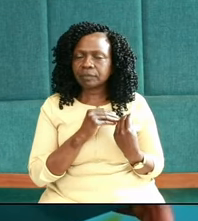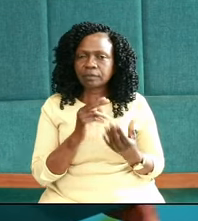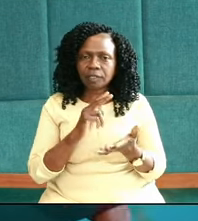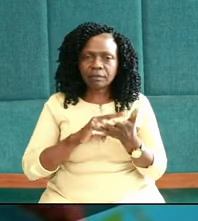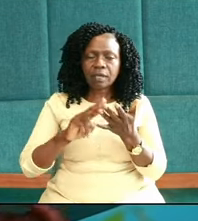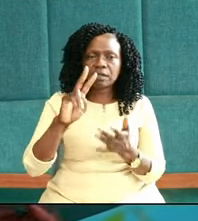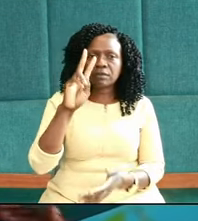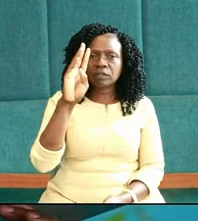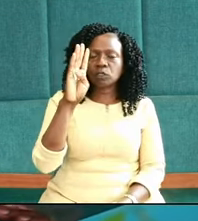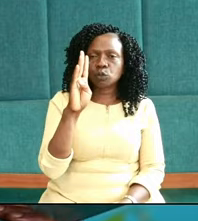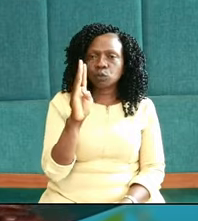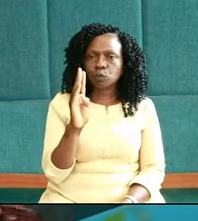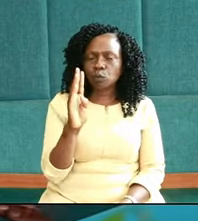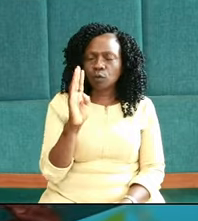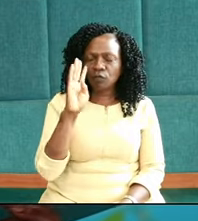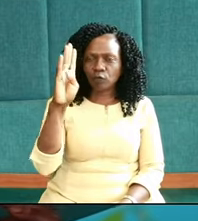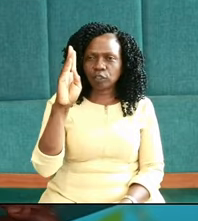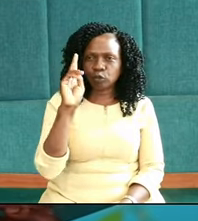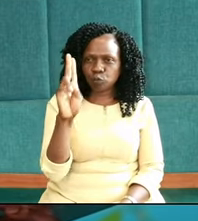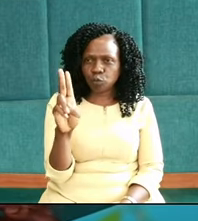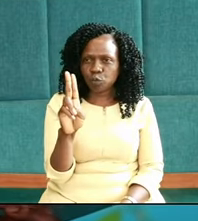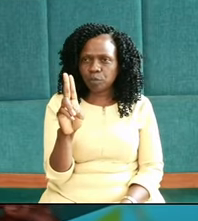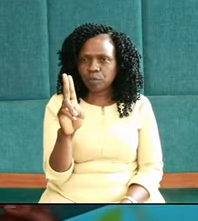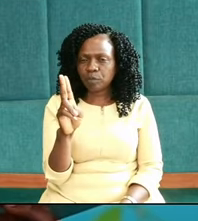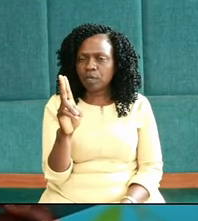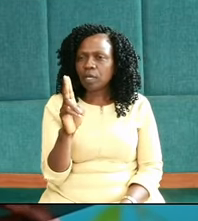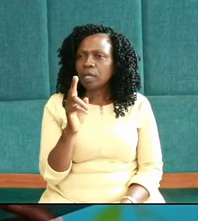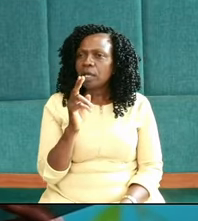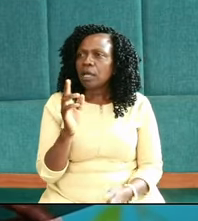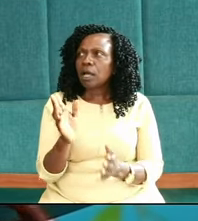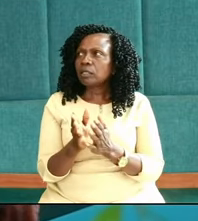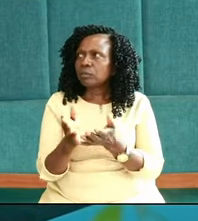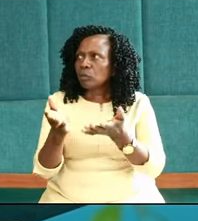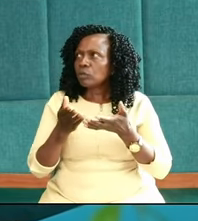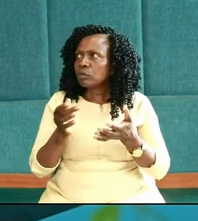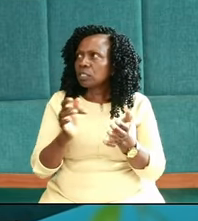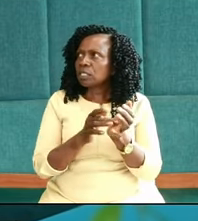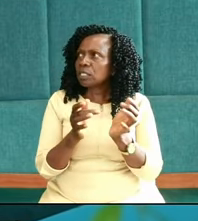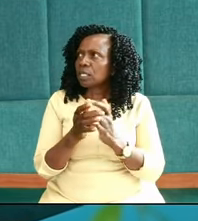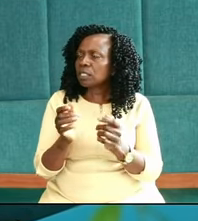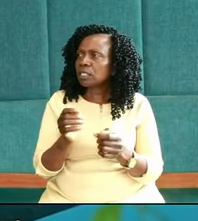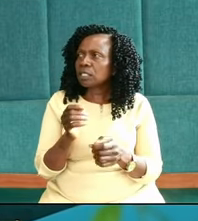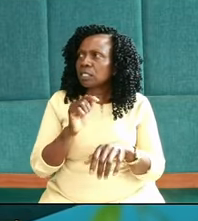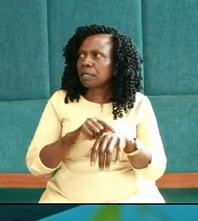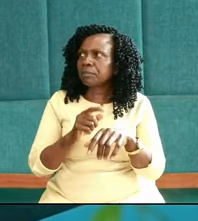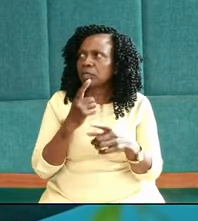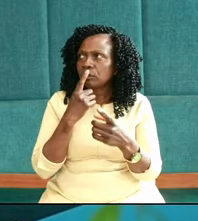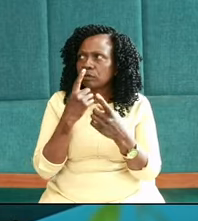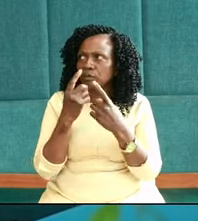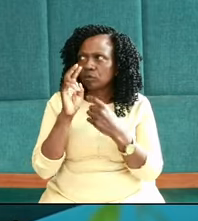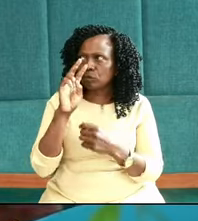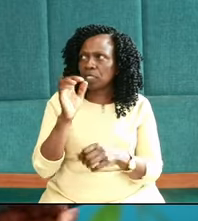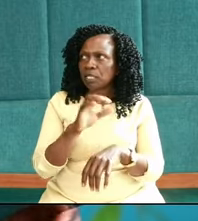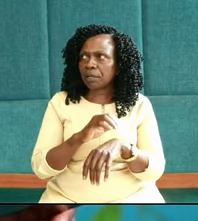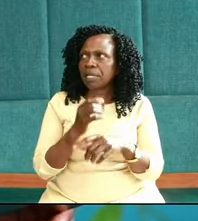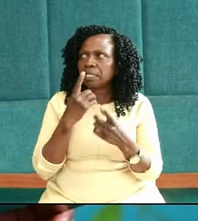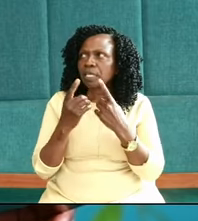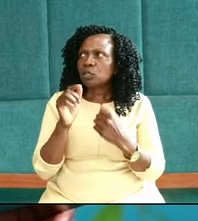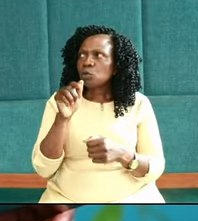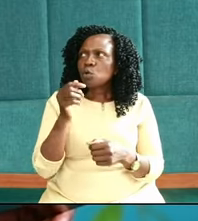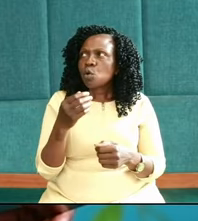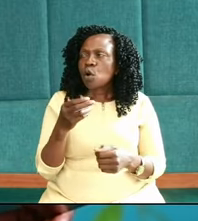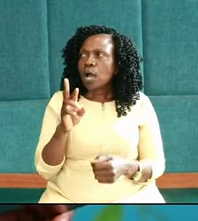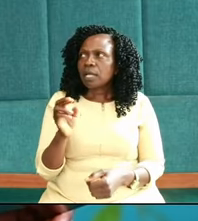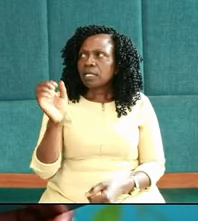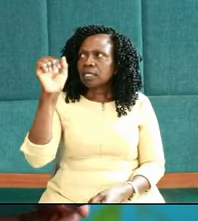Verse 42, and he brought him to Jesus. Now when Jesus looked at him, he said, "You